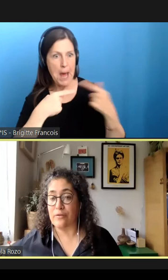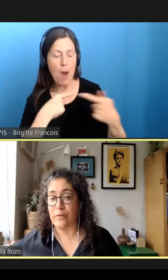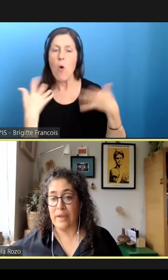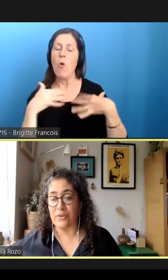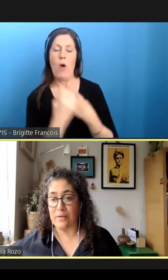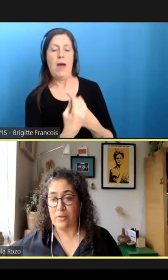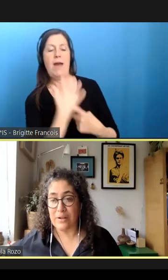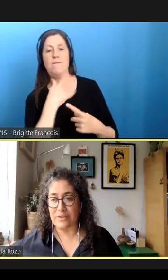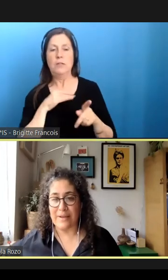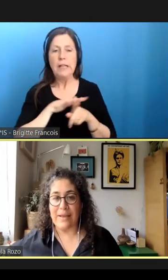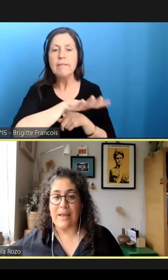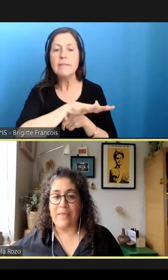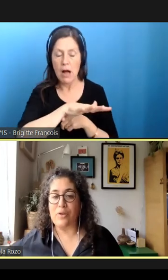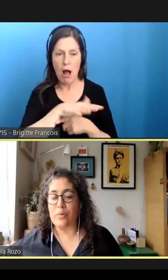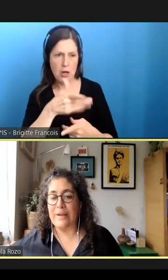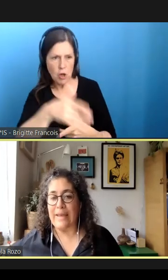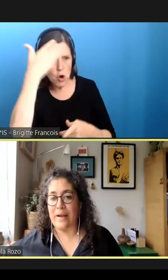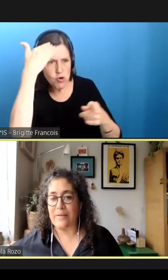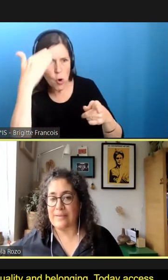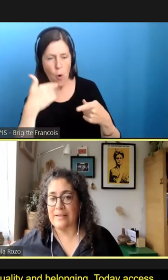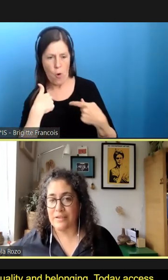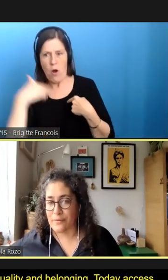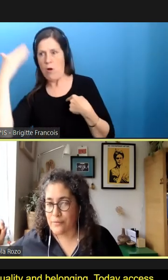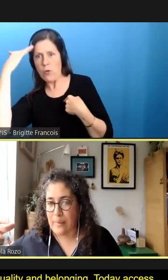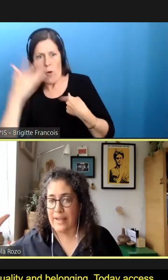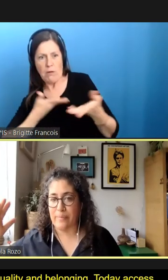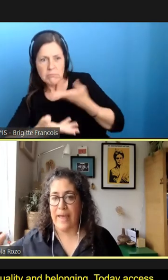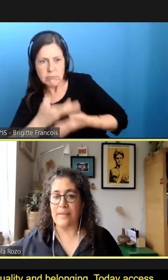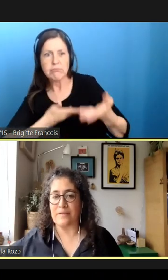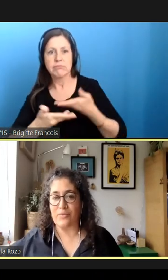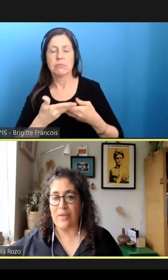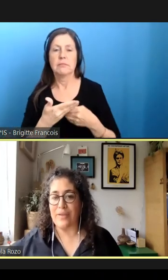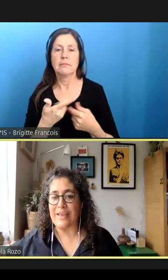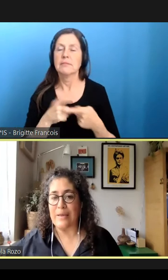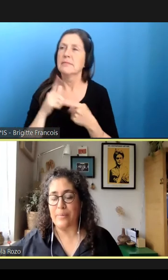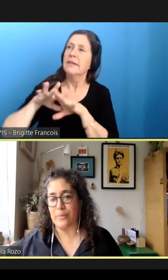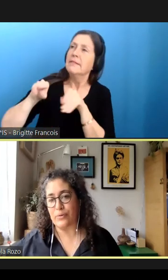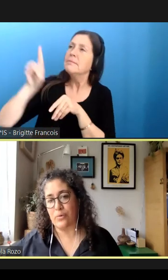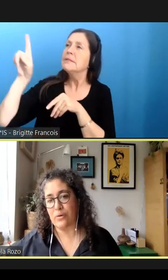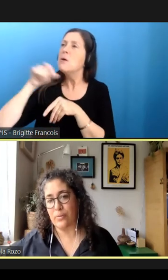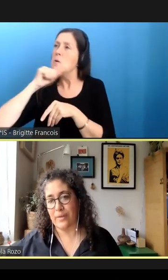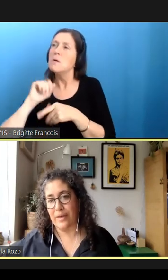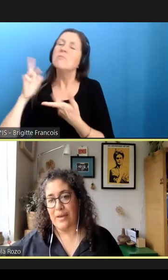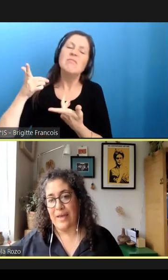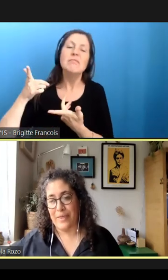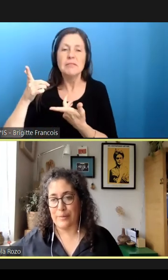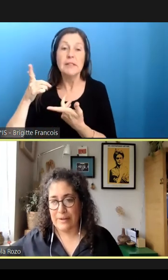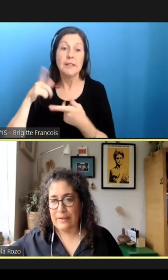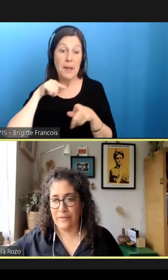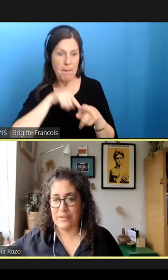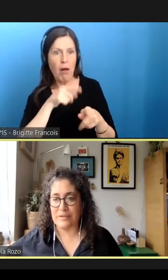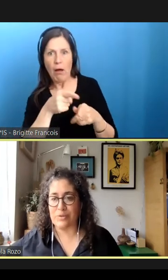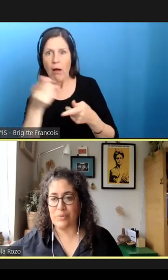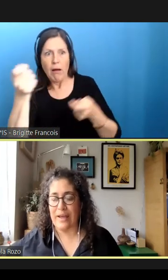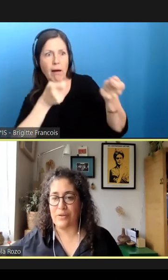reliable information and knowledge? They normally are seen as family appendix rather than key people to work with. And there's a